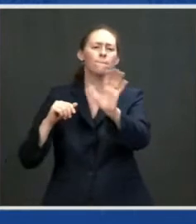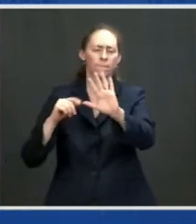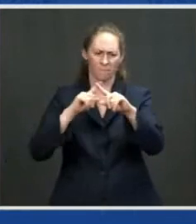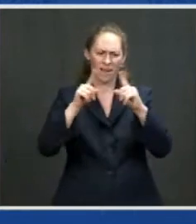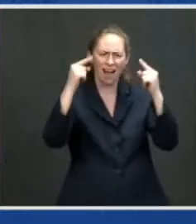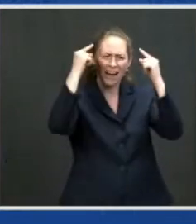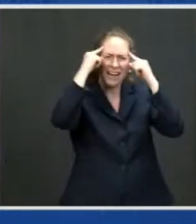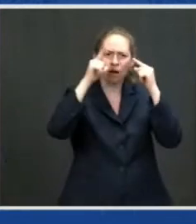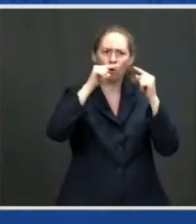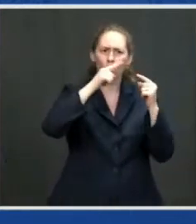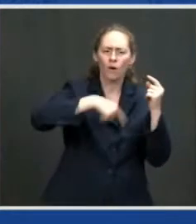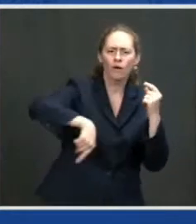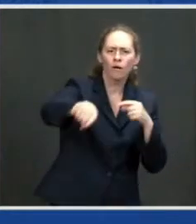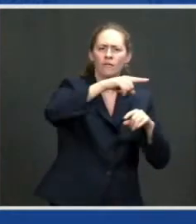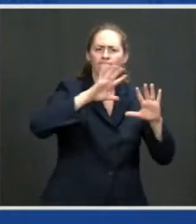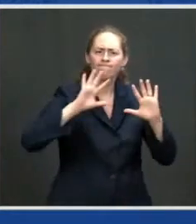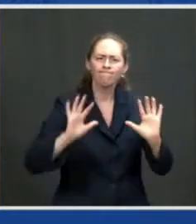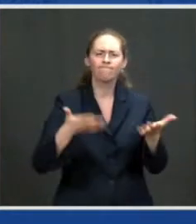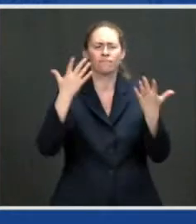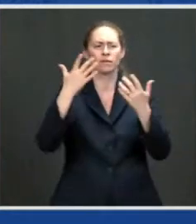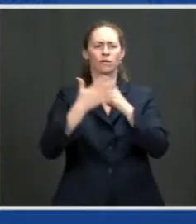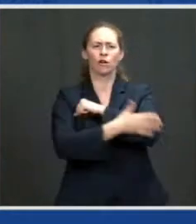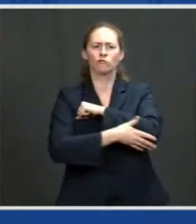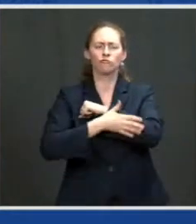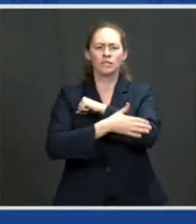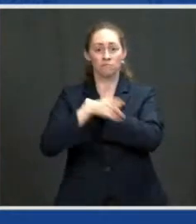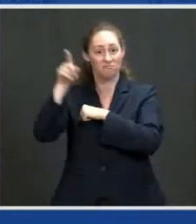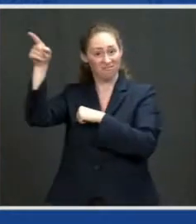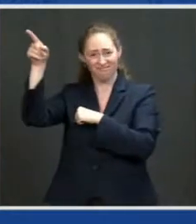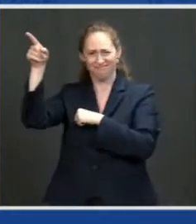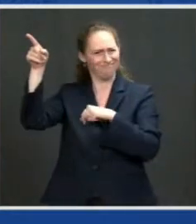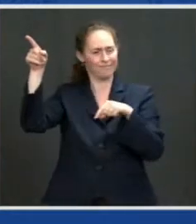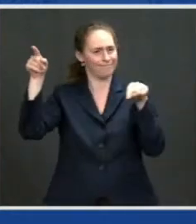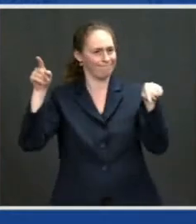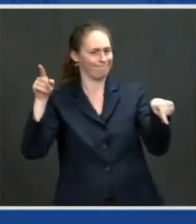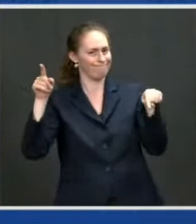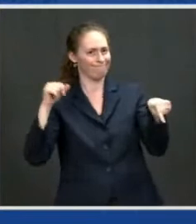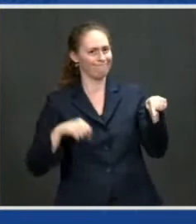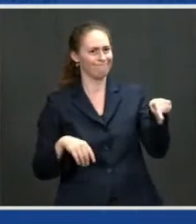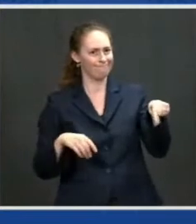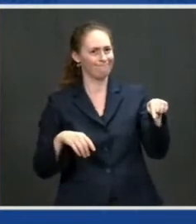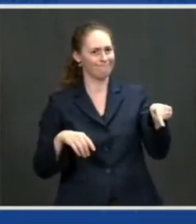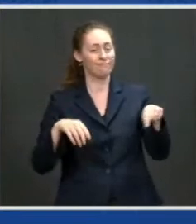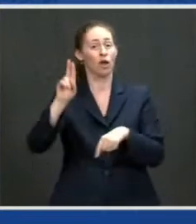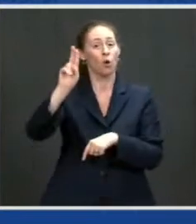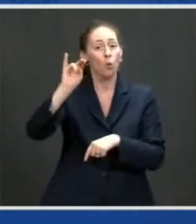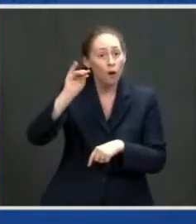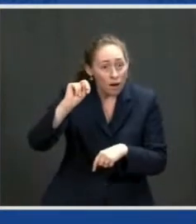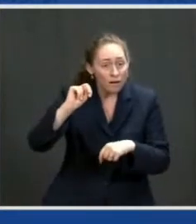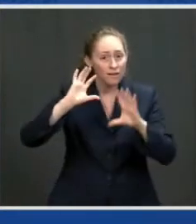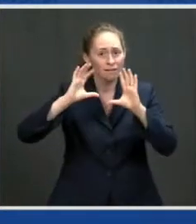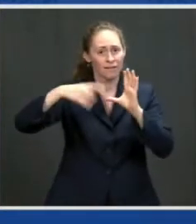The middle class built this country, and unions built the middle class.